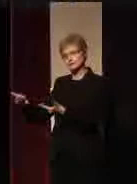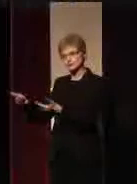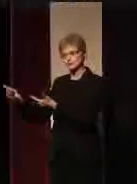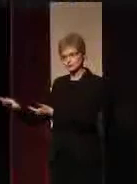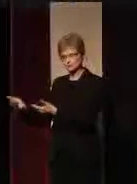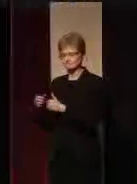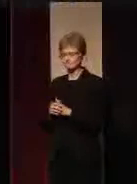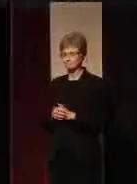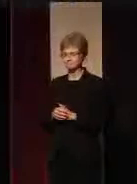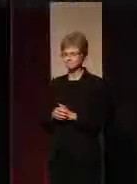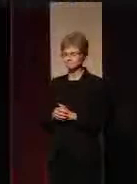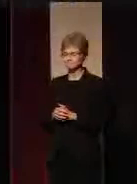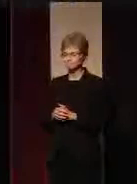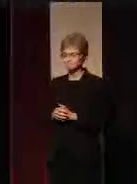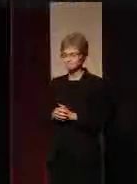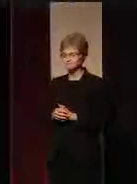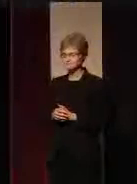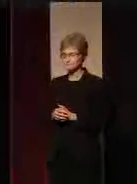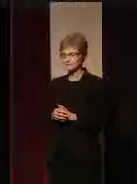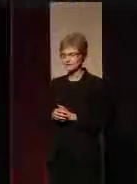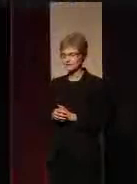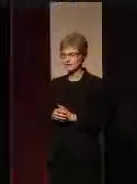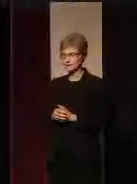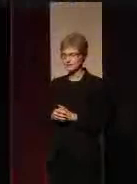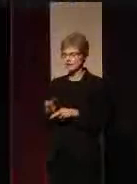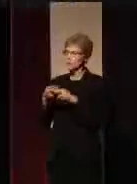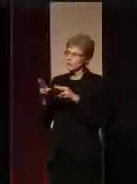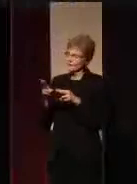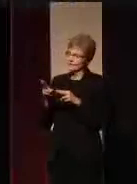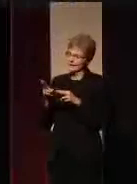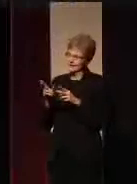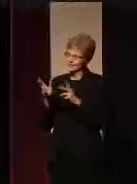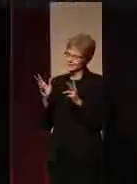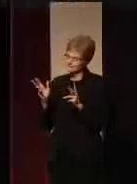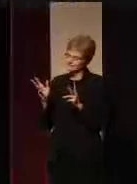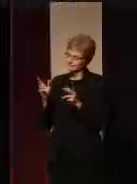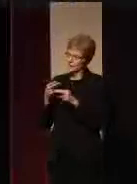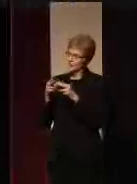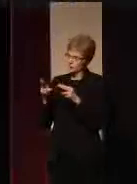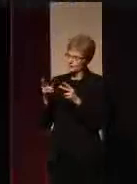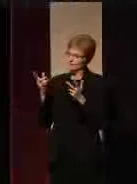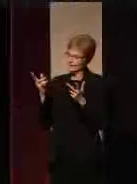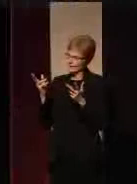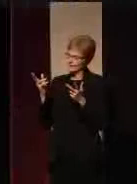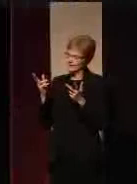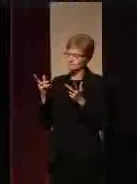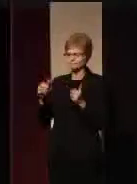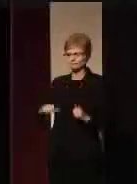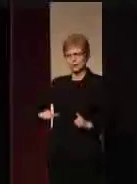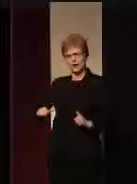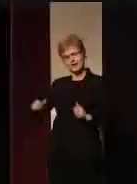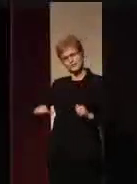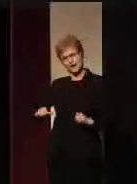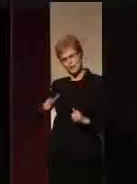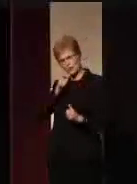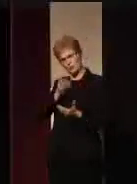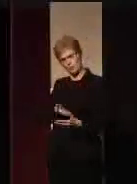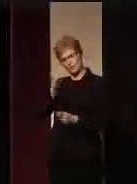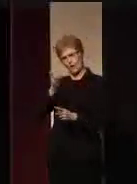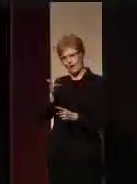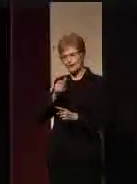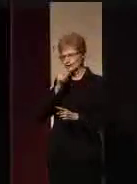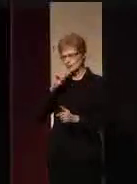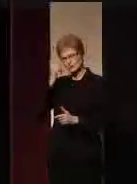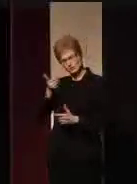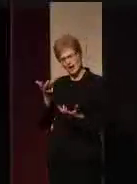or herself. Briefly and without modesty, as I say to my expert witnesses, tell us who you are, don't